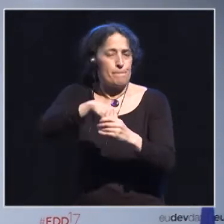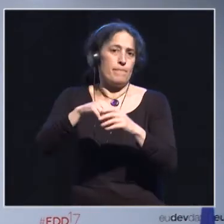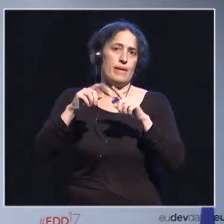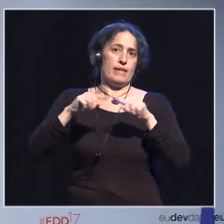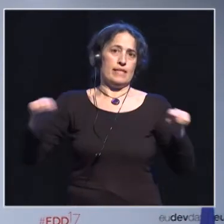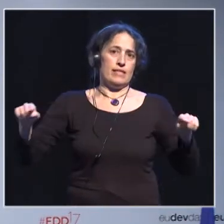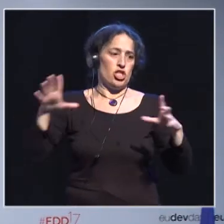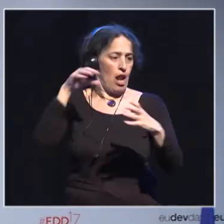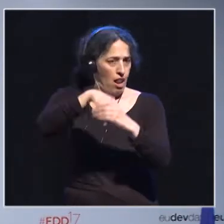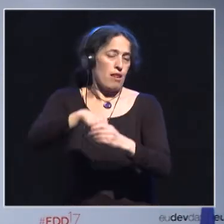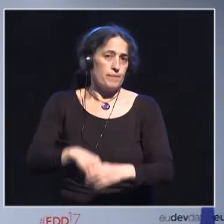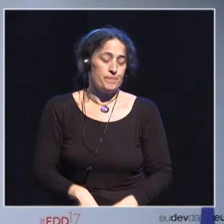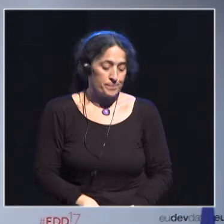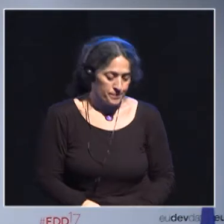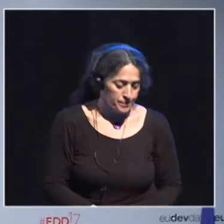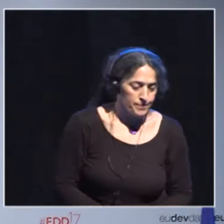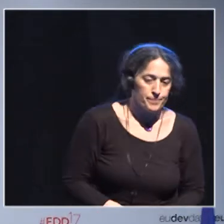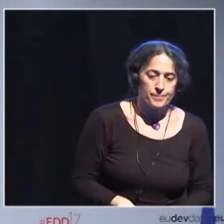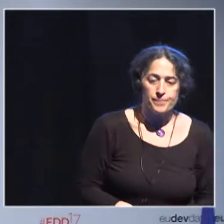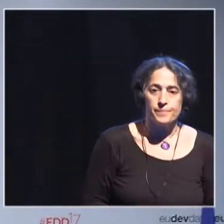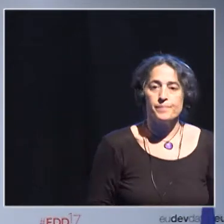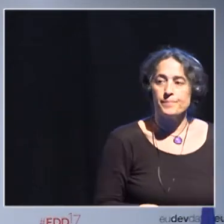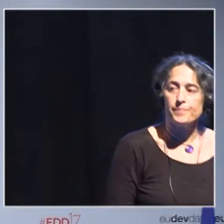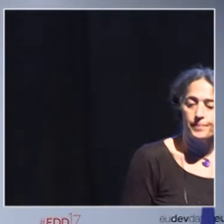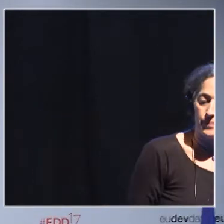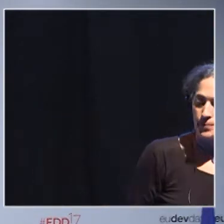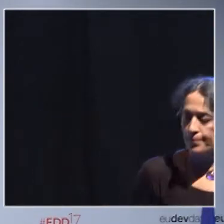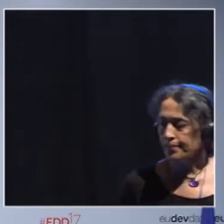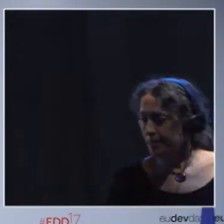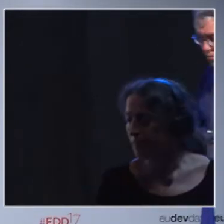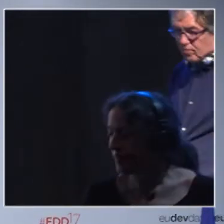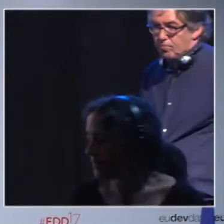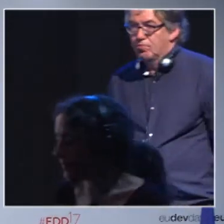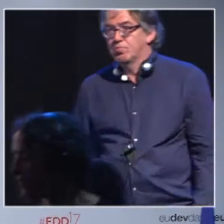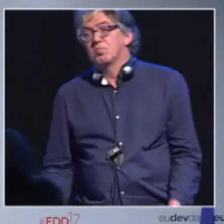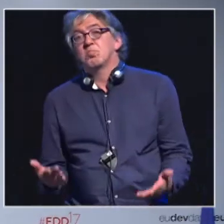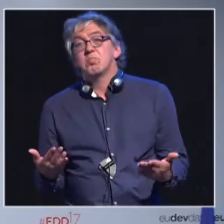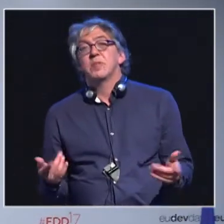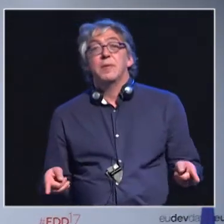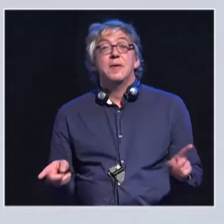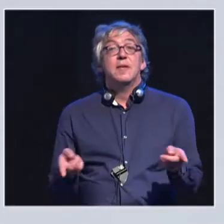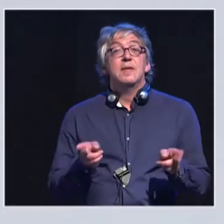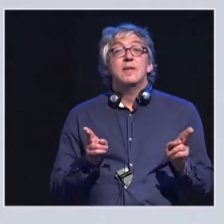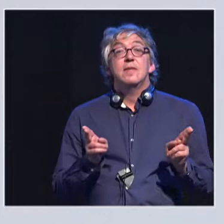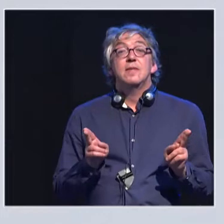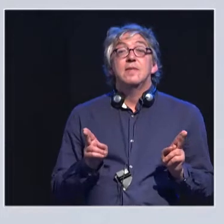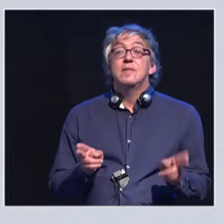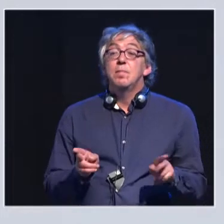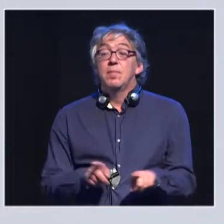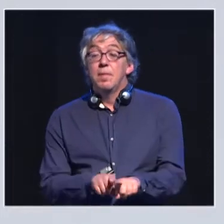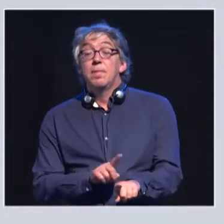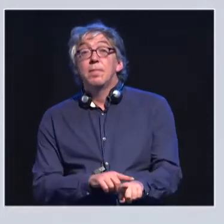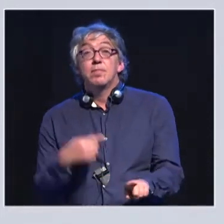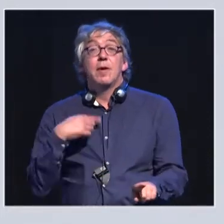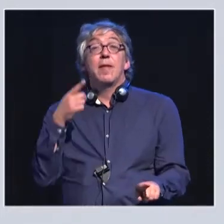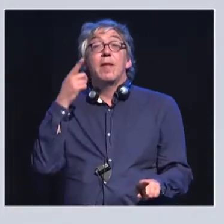this is one of those aspects. But I think there has to be some readiness also coming from those